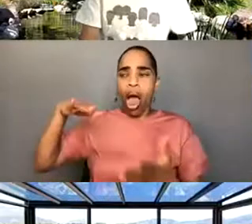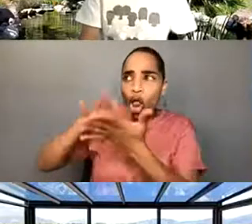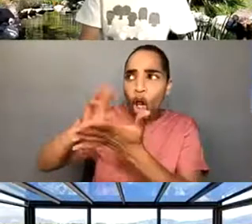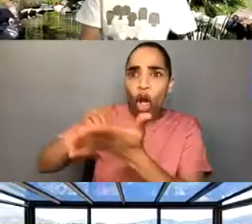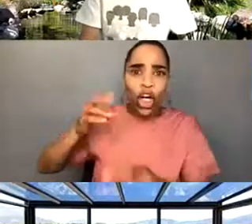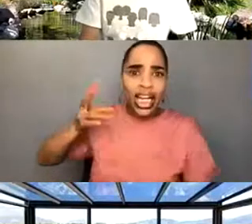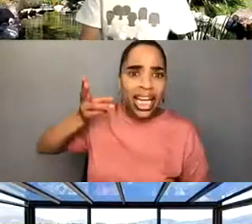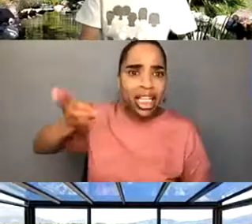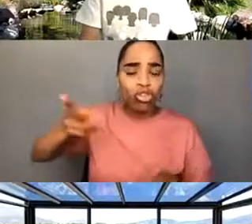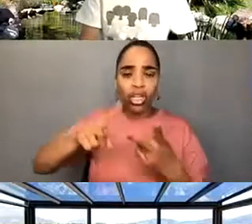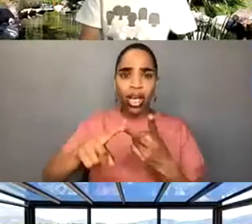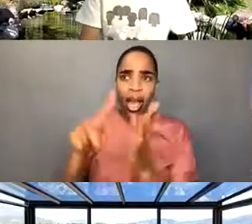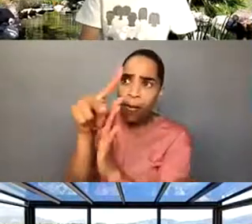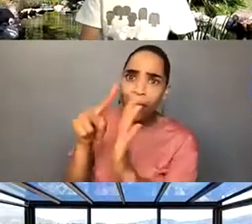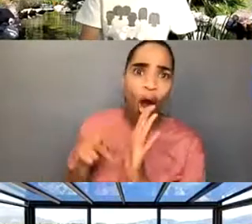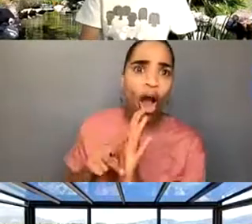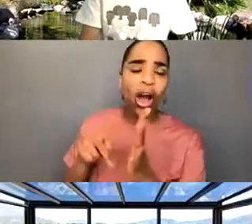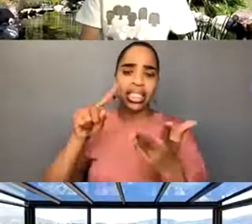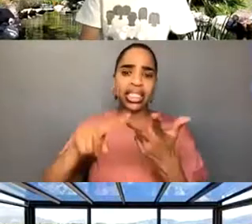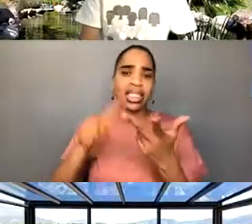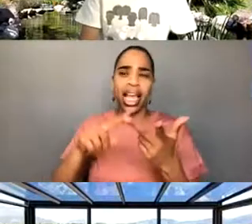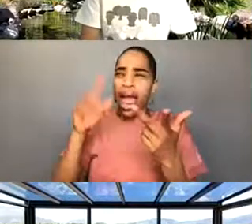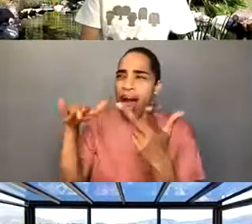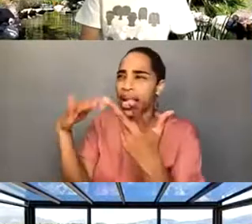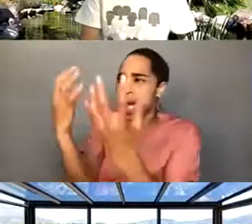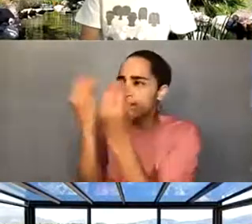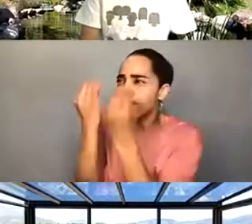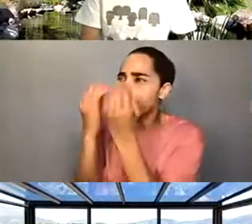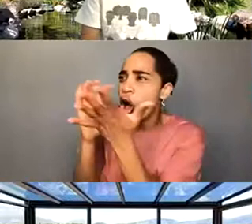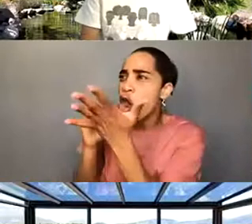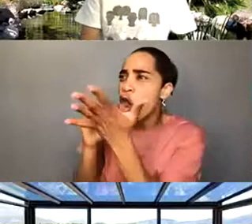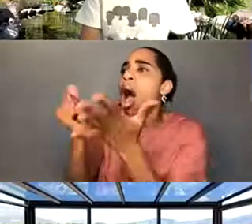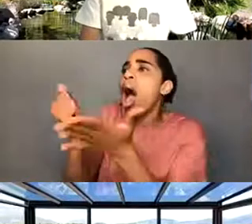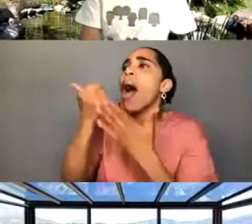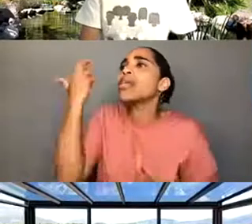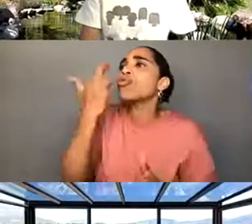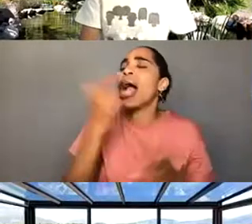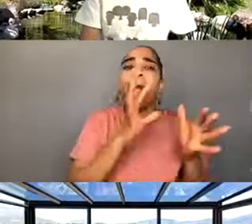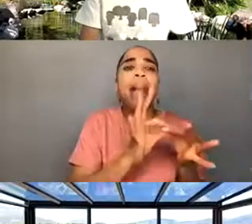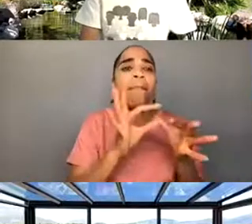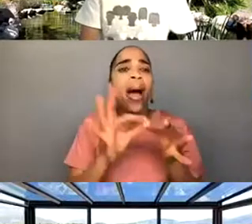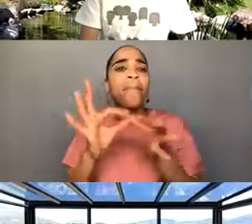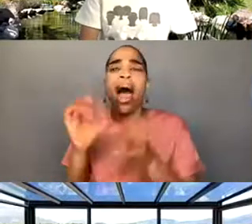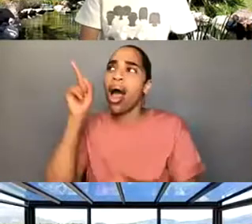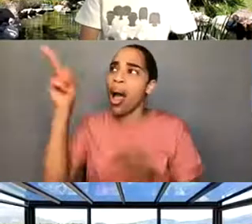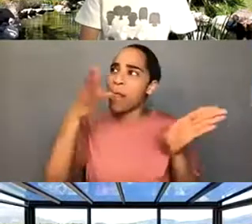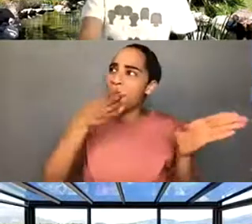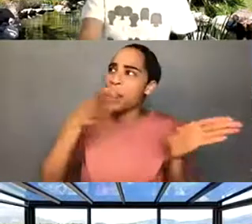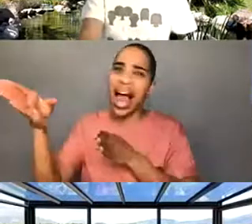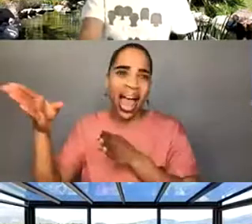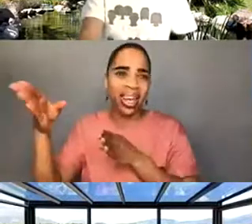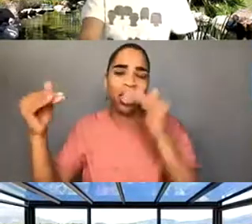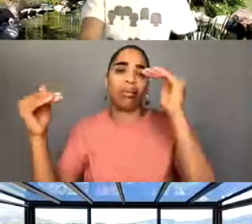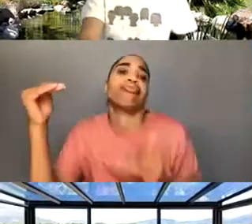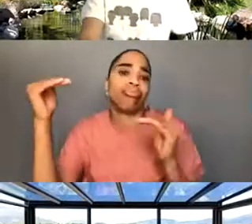the policy. We haven't been able to get the type of education that allows us to make those connections. And so my work in housing,